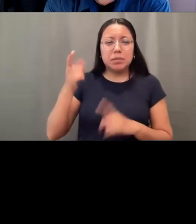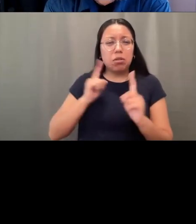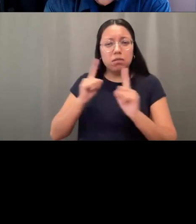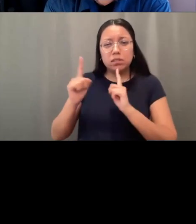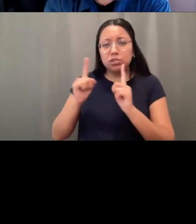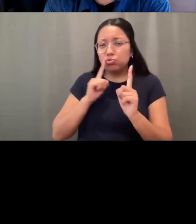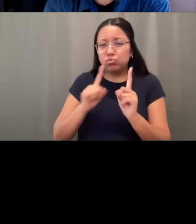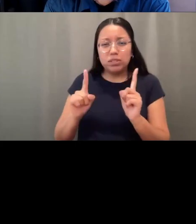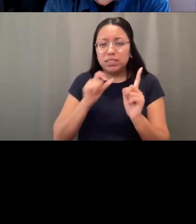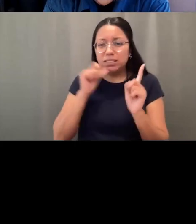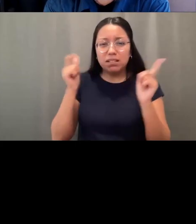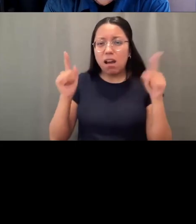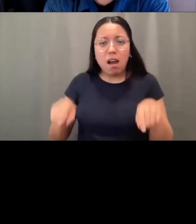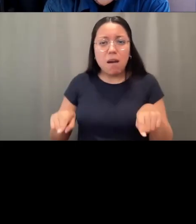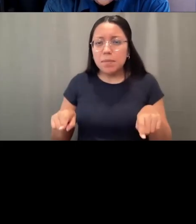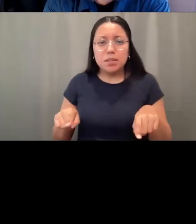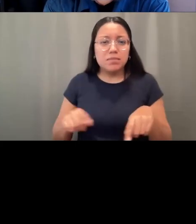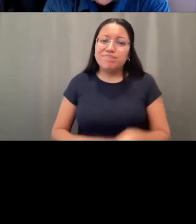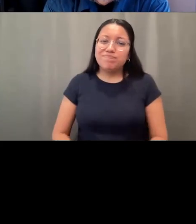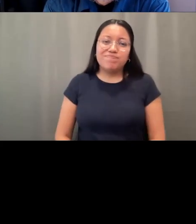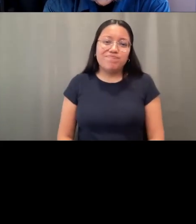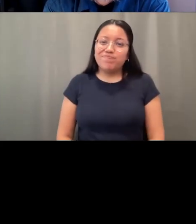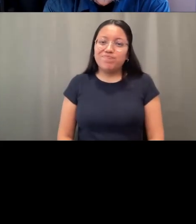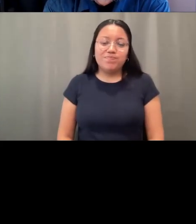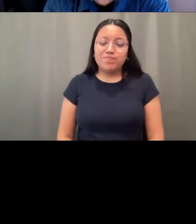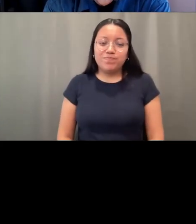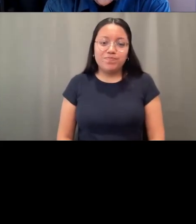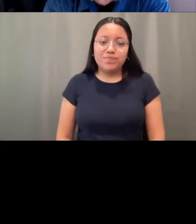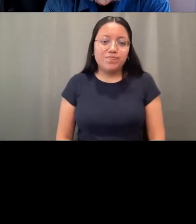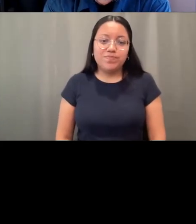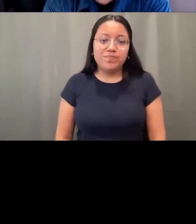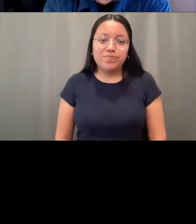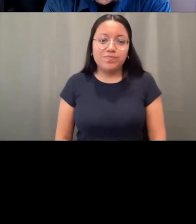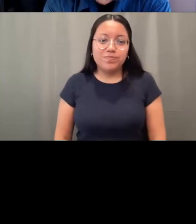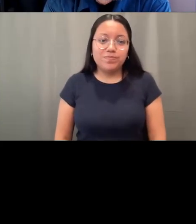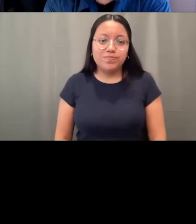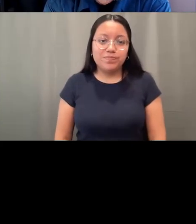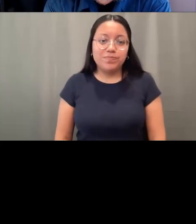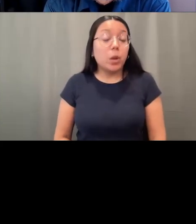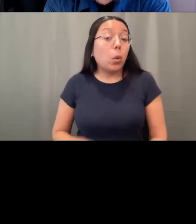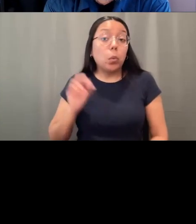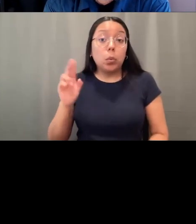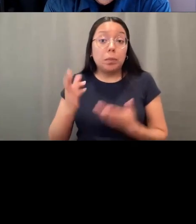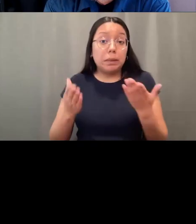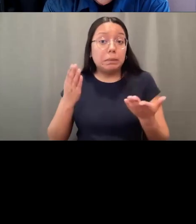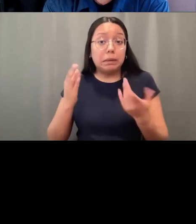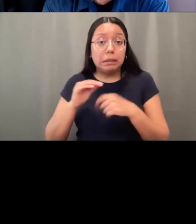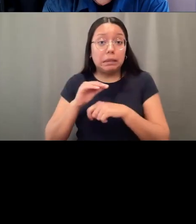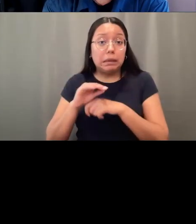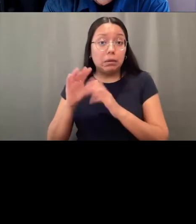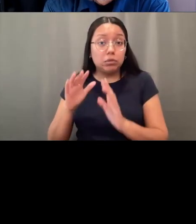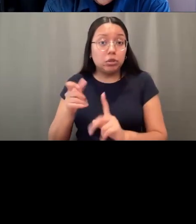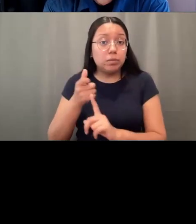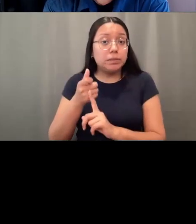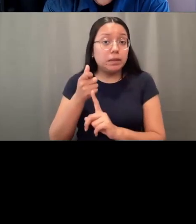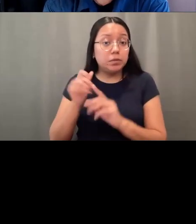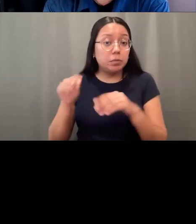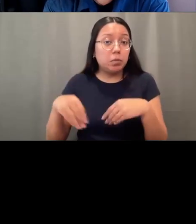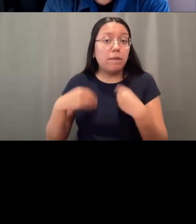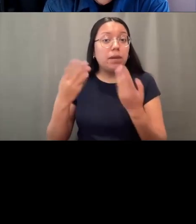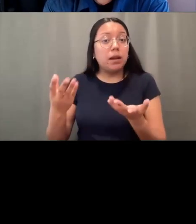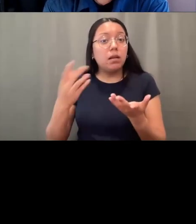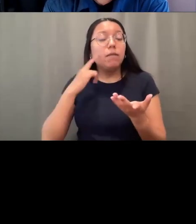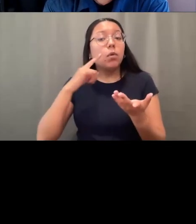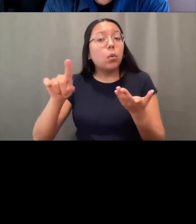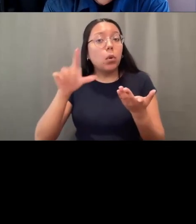at all. Yeah, didn't sound like it was happening at all. Or maybe the counselor providing some education to the